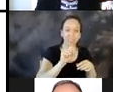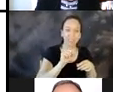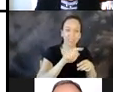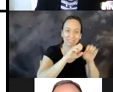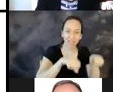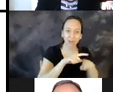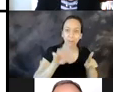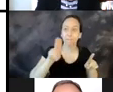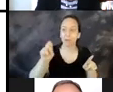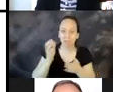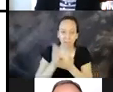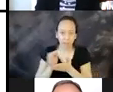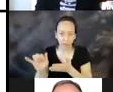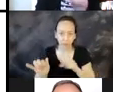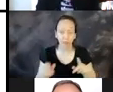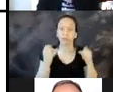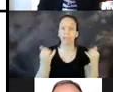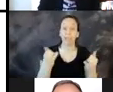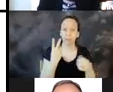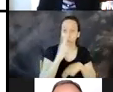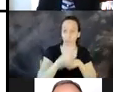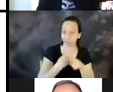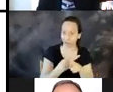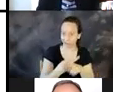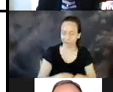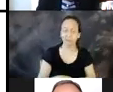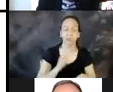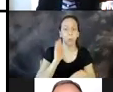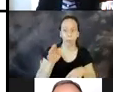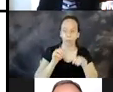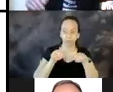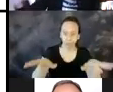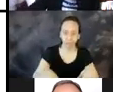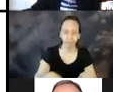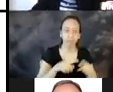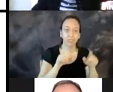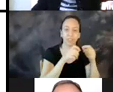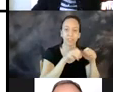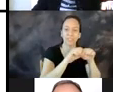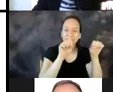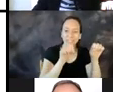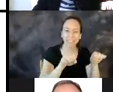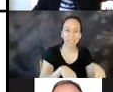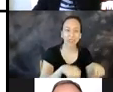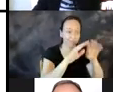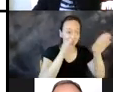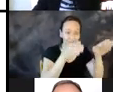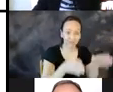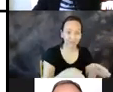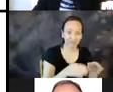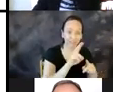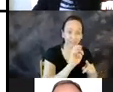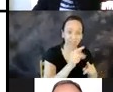there are two types of fare vending machines that we will be deploying across the network: station fare vending machines and streetscape fare vending